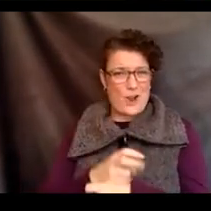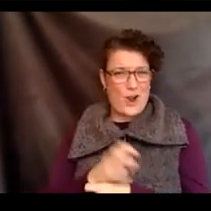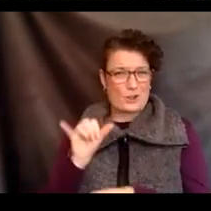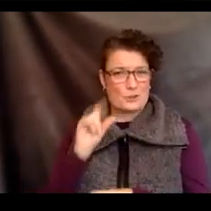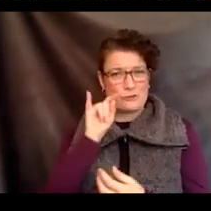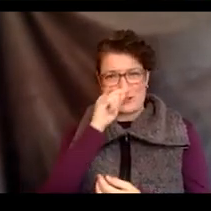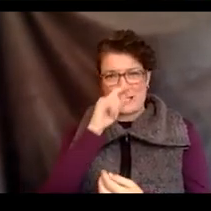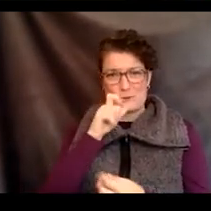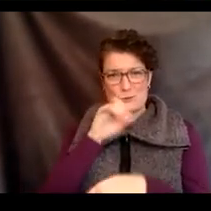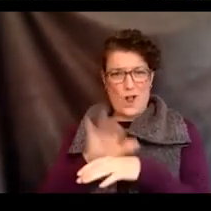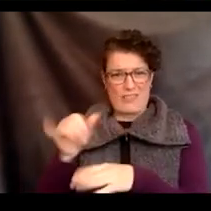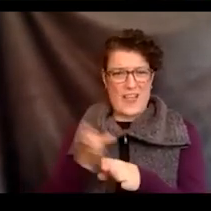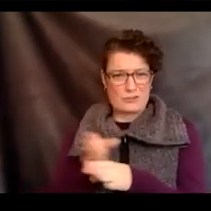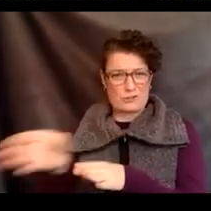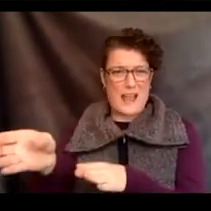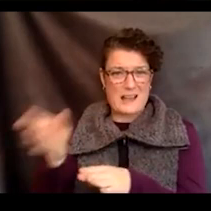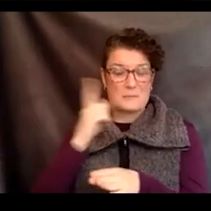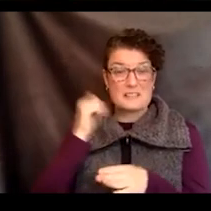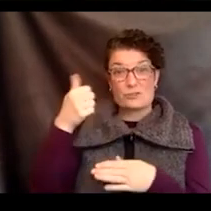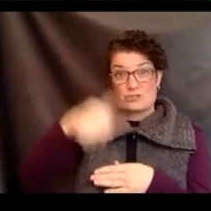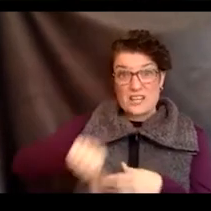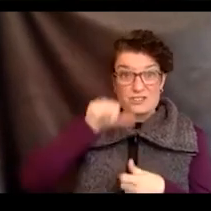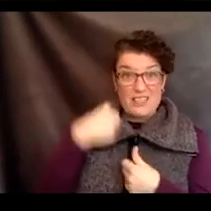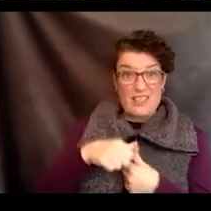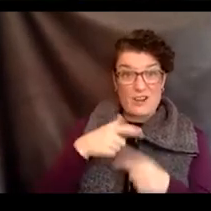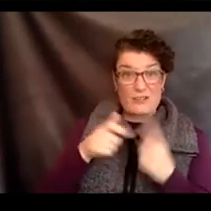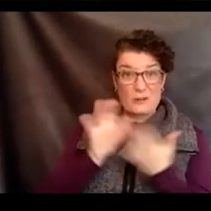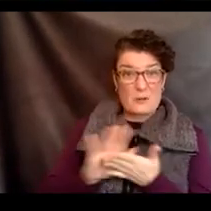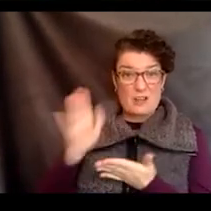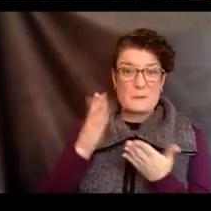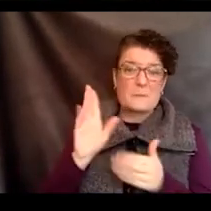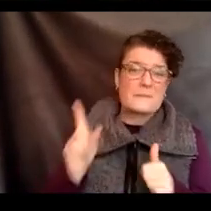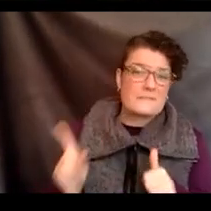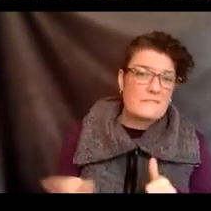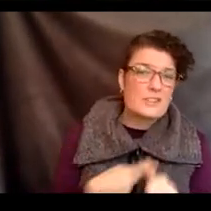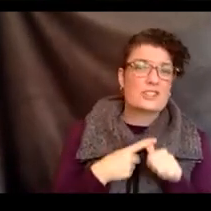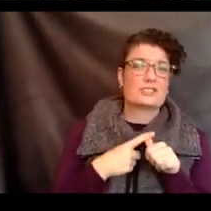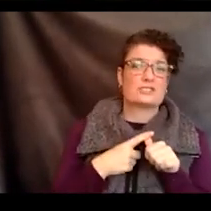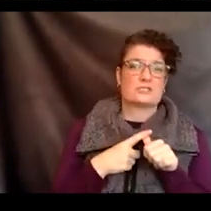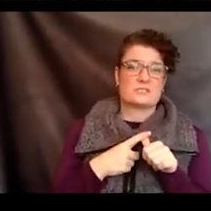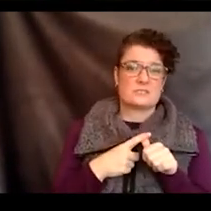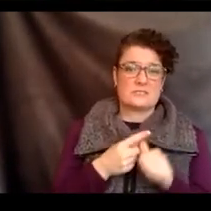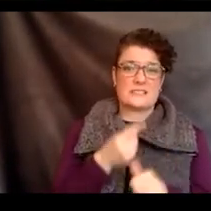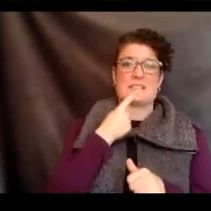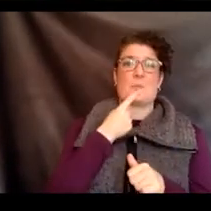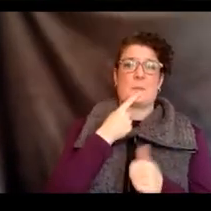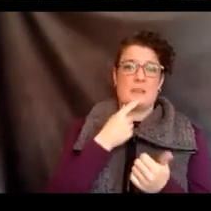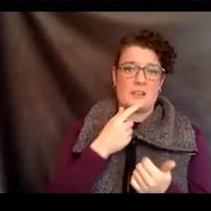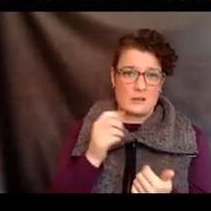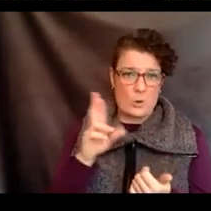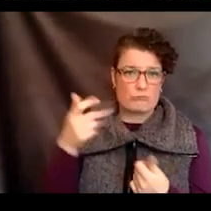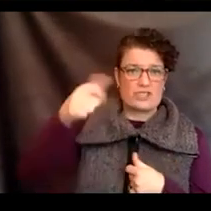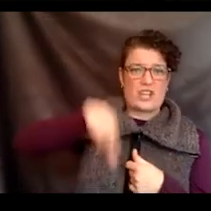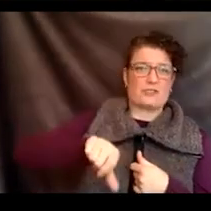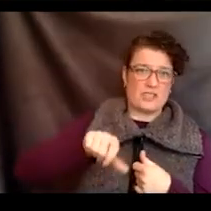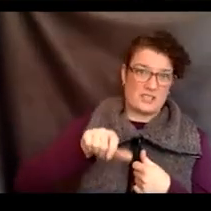are on that track, because that rejection letter from a college might be their first, you know, disappointment or rejection at that level that they've